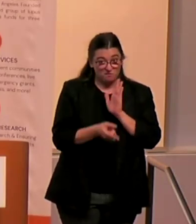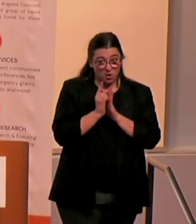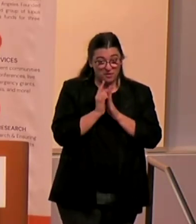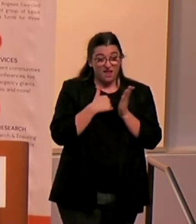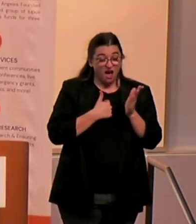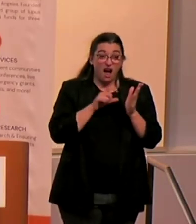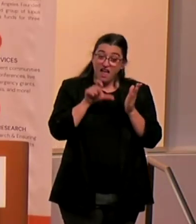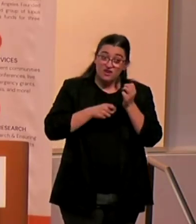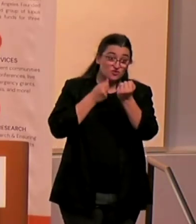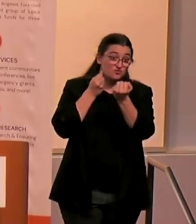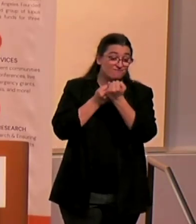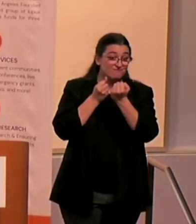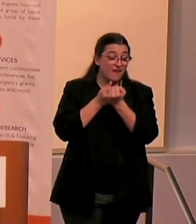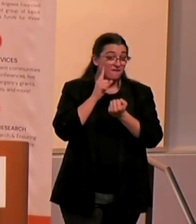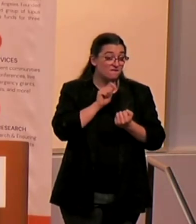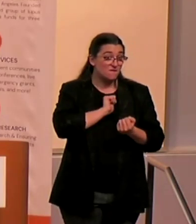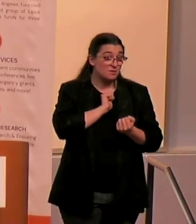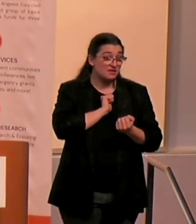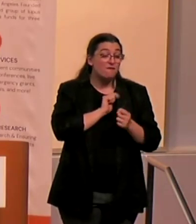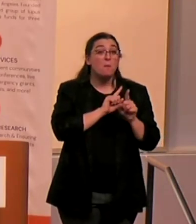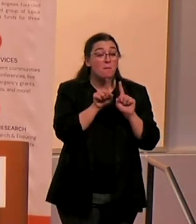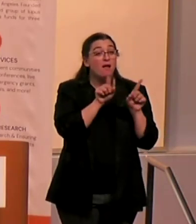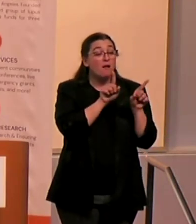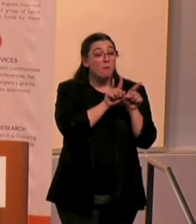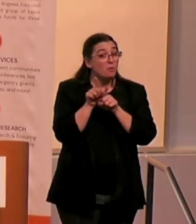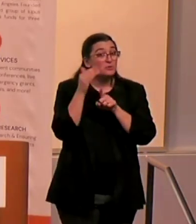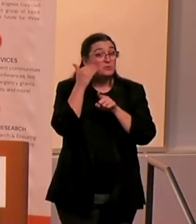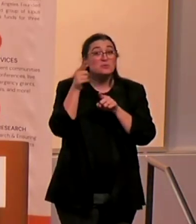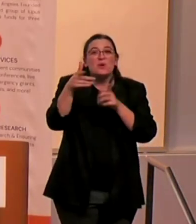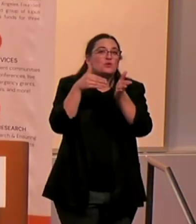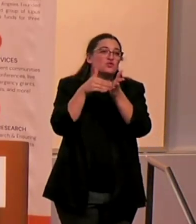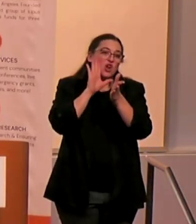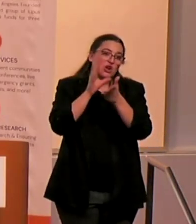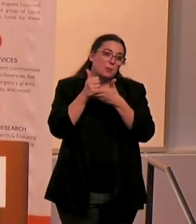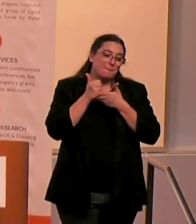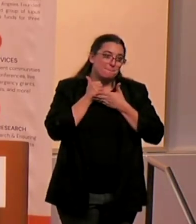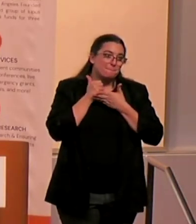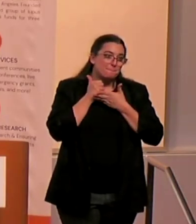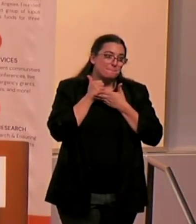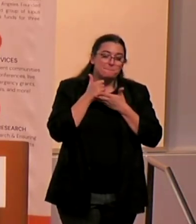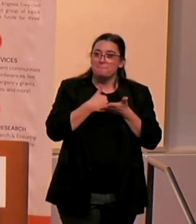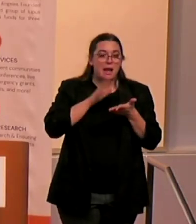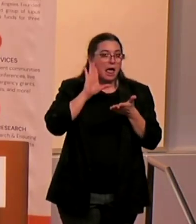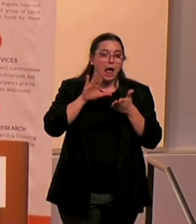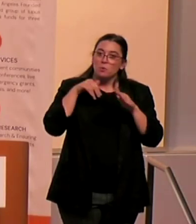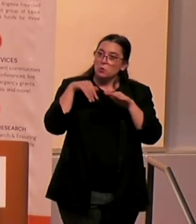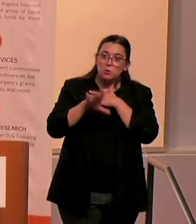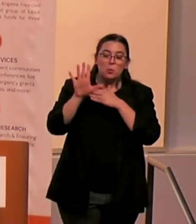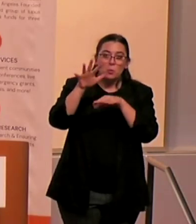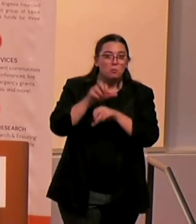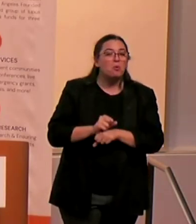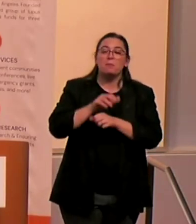trust this doctor, and I was gonna be super open with them, and I would go in with questions